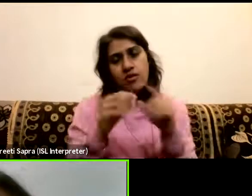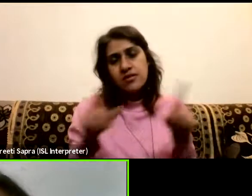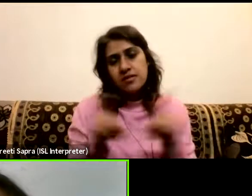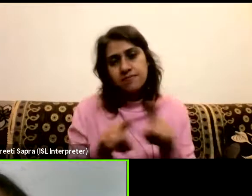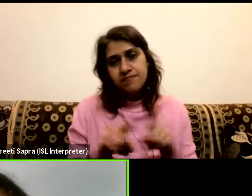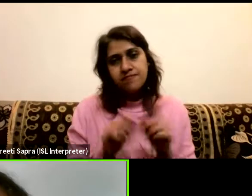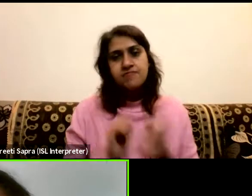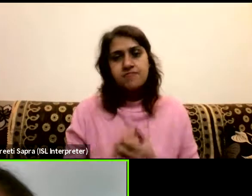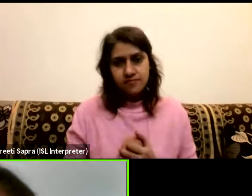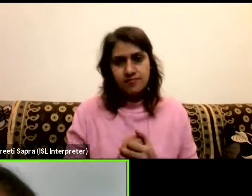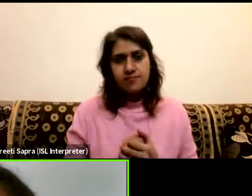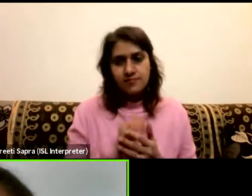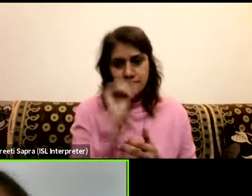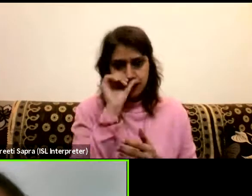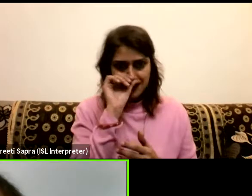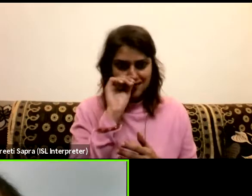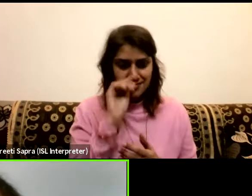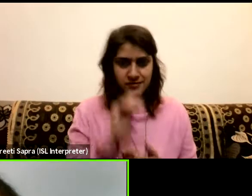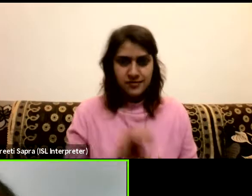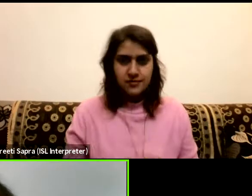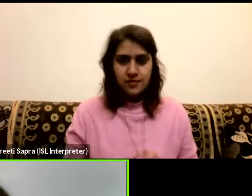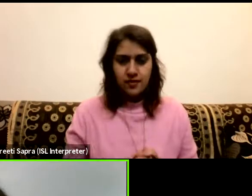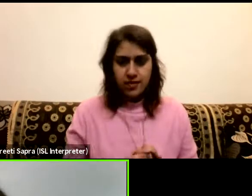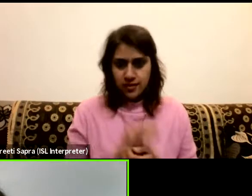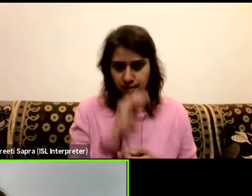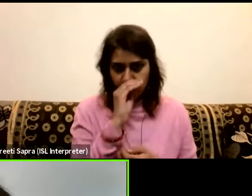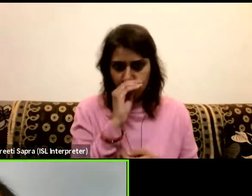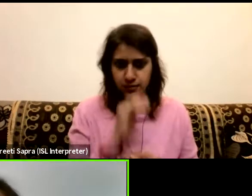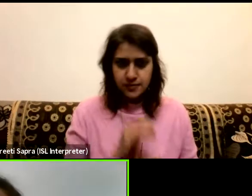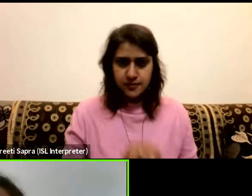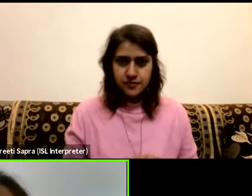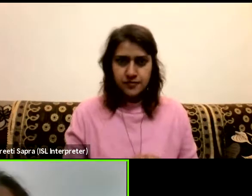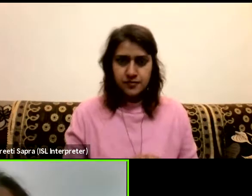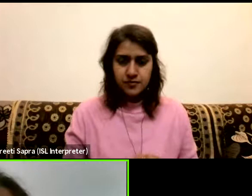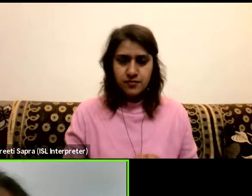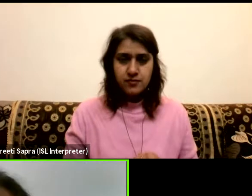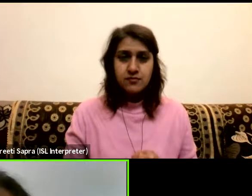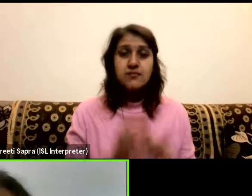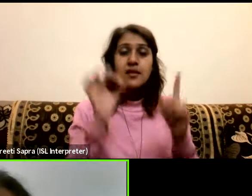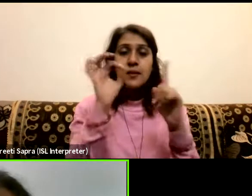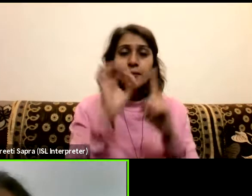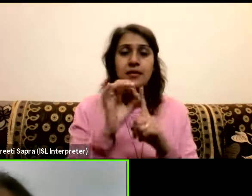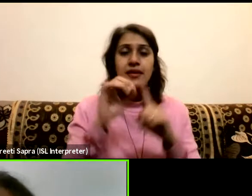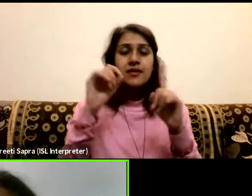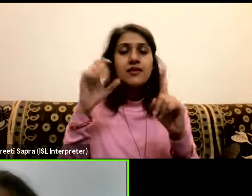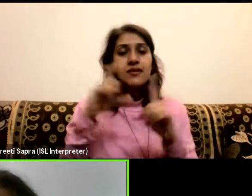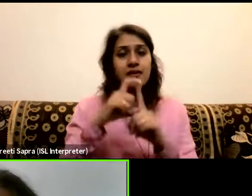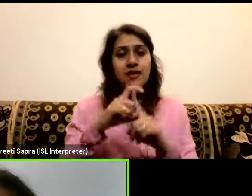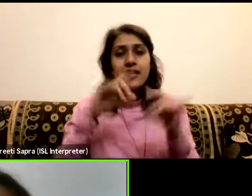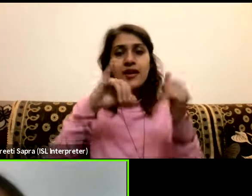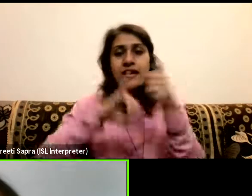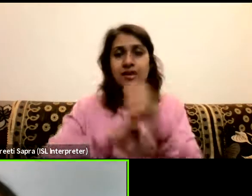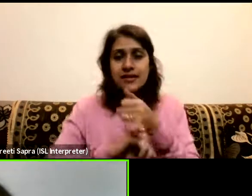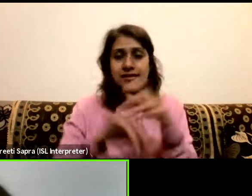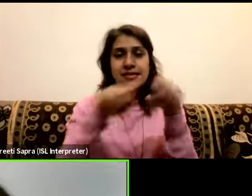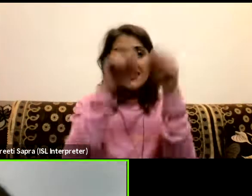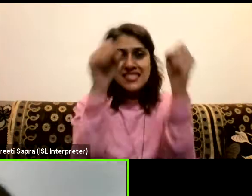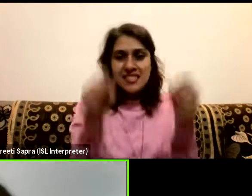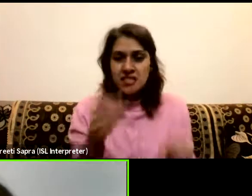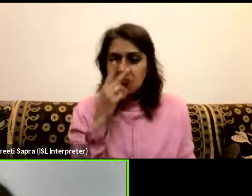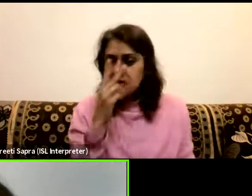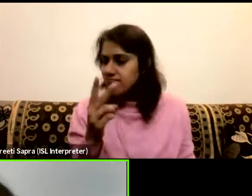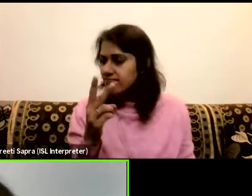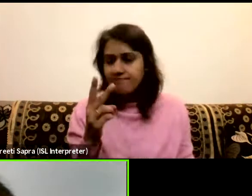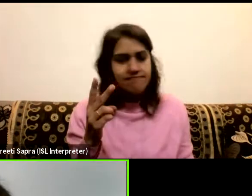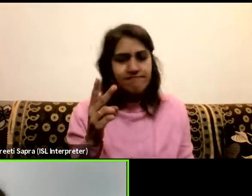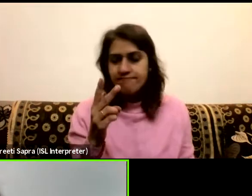Hunger. When we find out linkages with the PDS systems, they are very poor for children